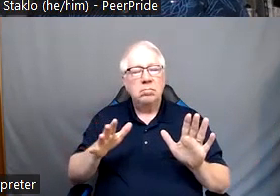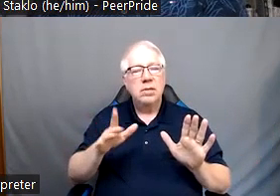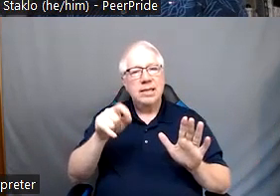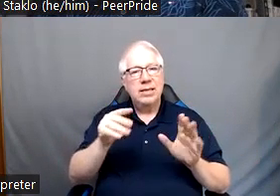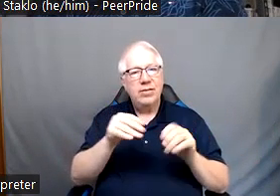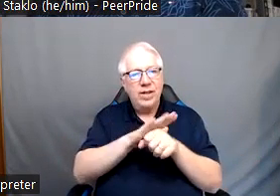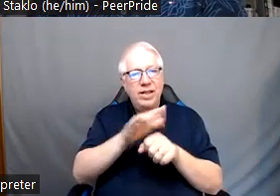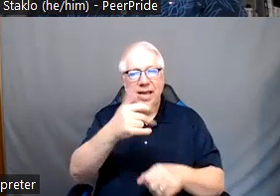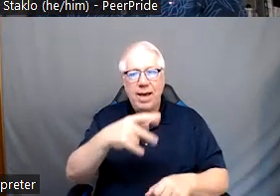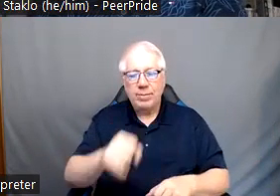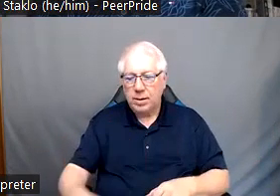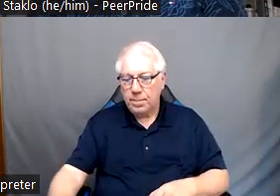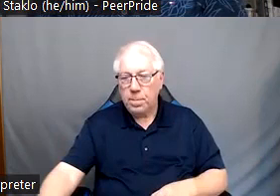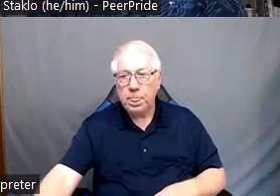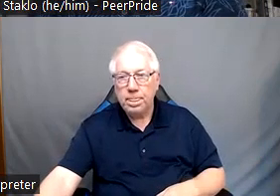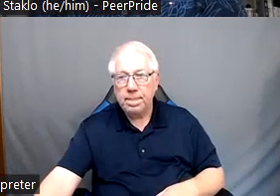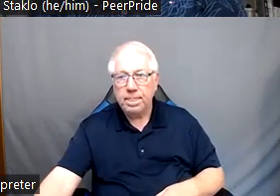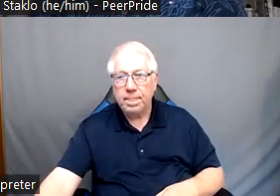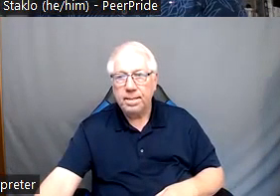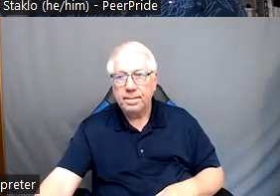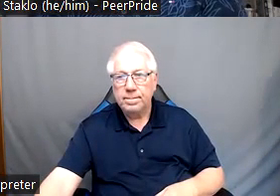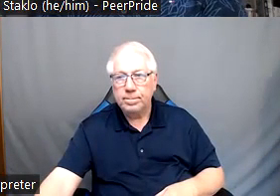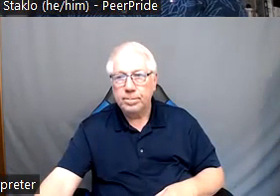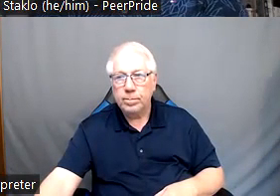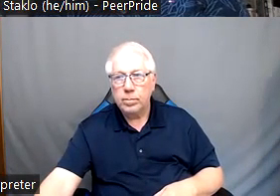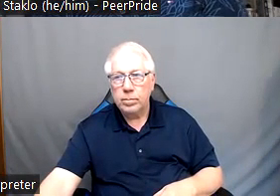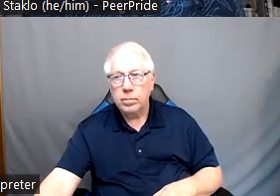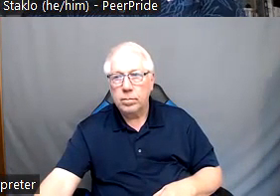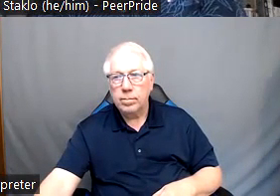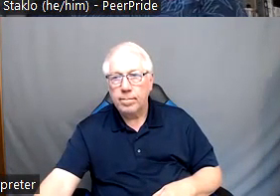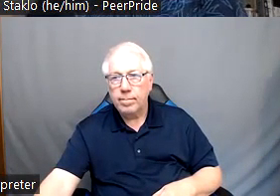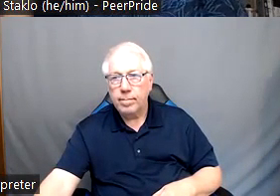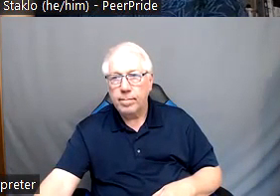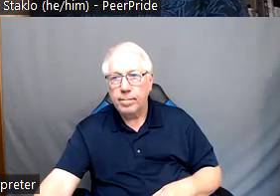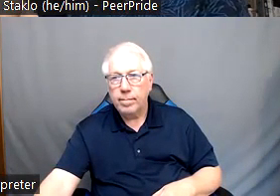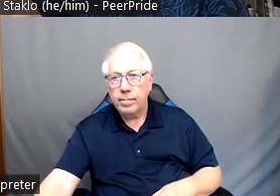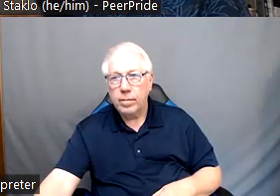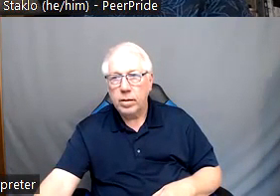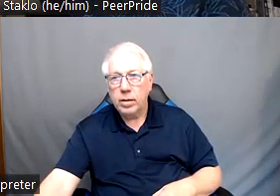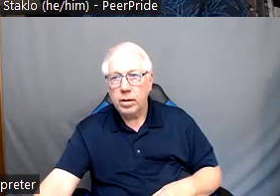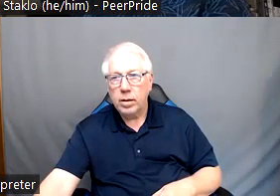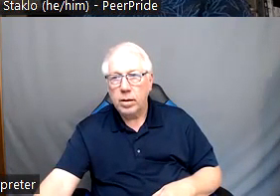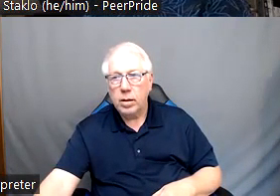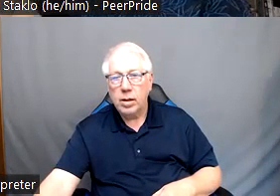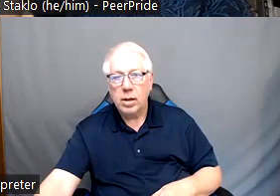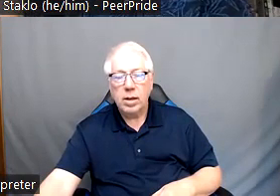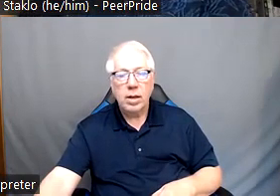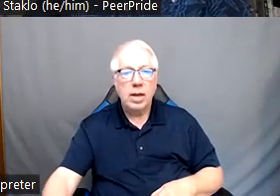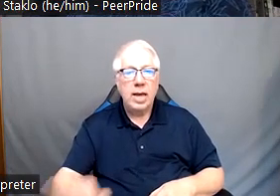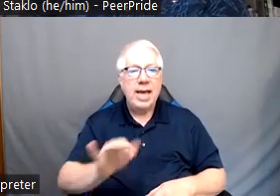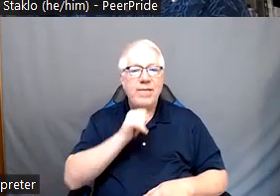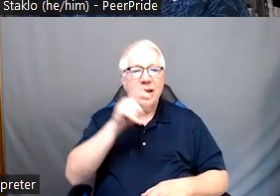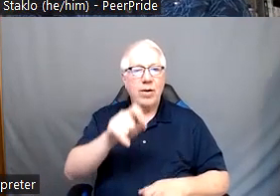This is like not a metric that is quantifiable anyway, but I think for myself, when I go see a doctor, like if I don't have to educate them